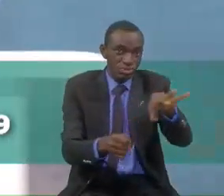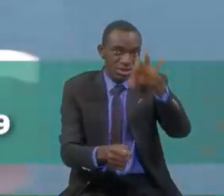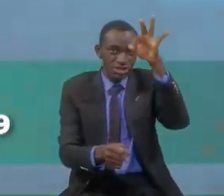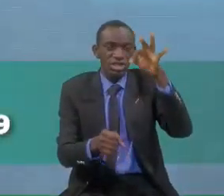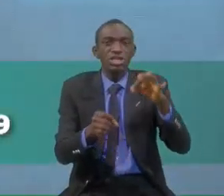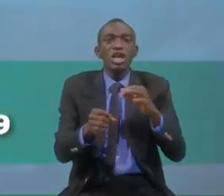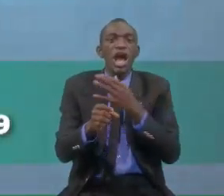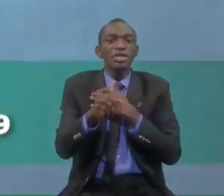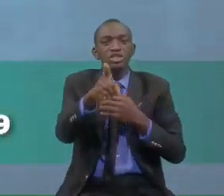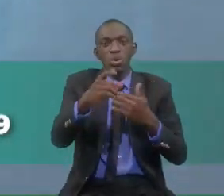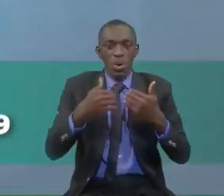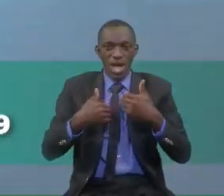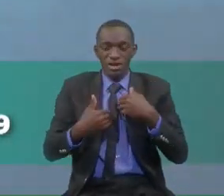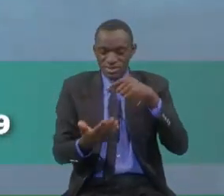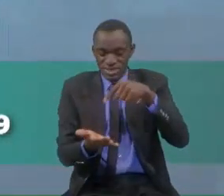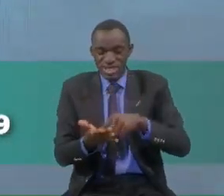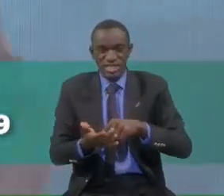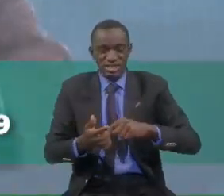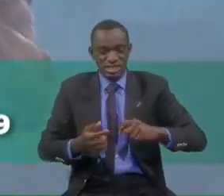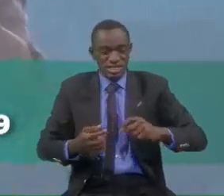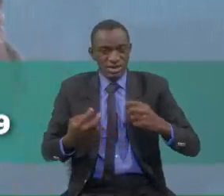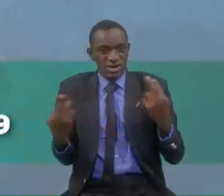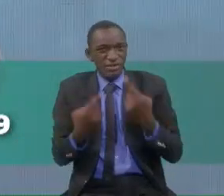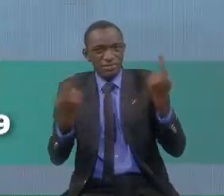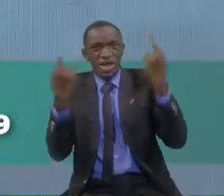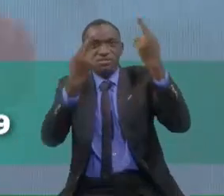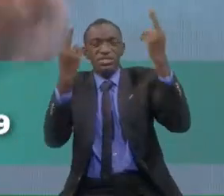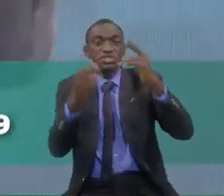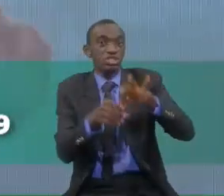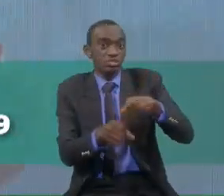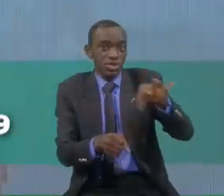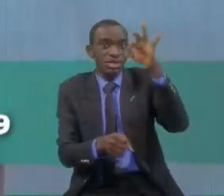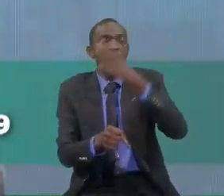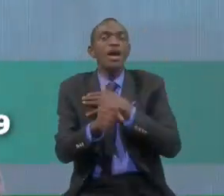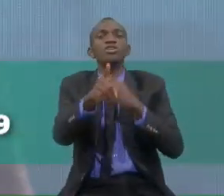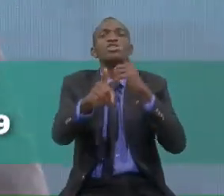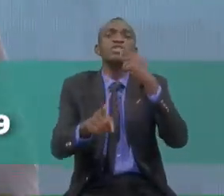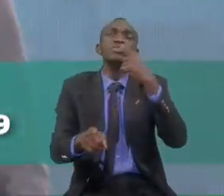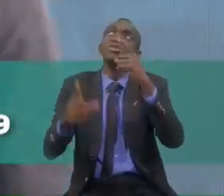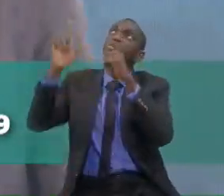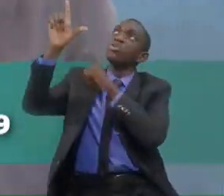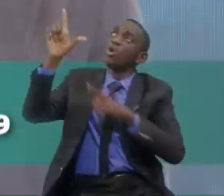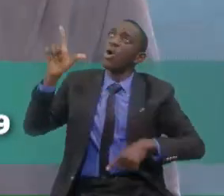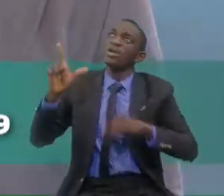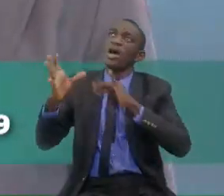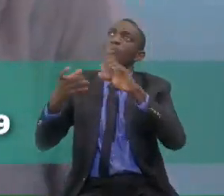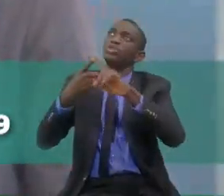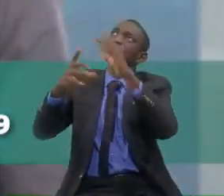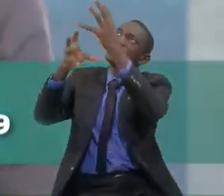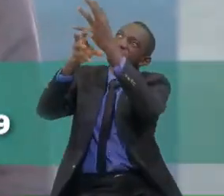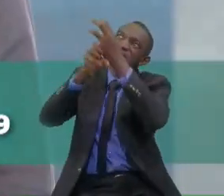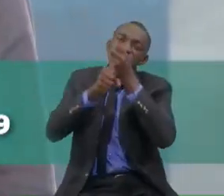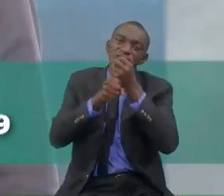this reviving spirit, and say, Lord, I want to receive, not just